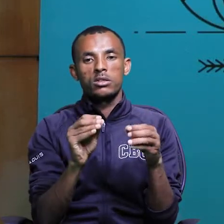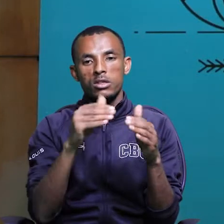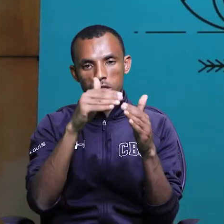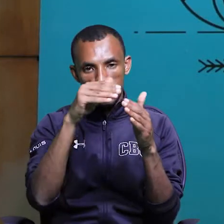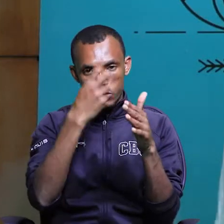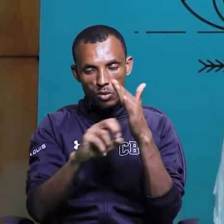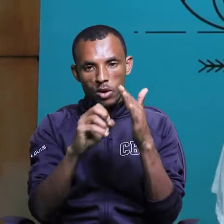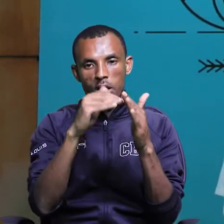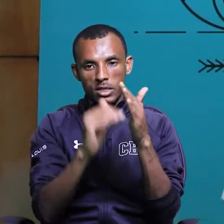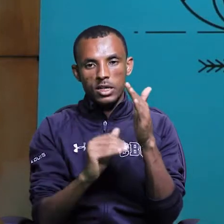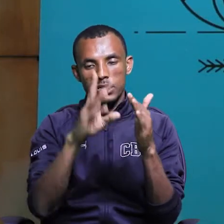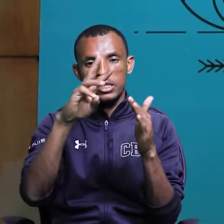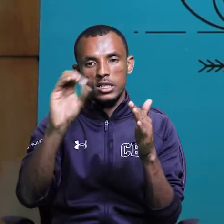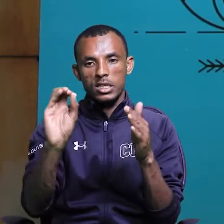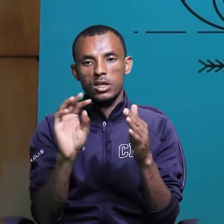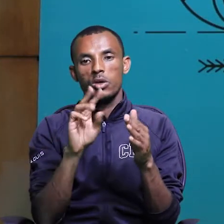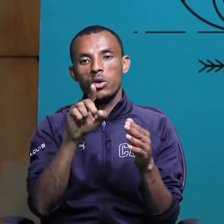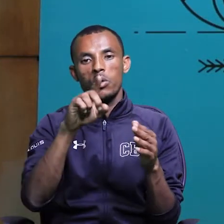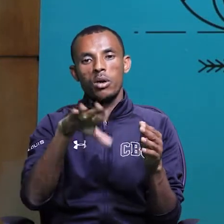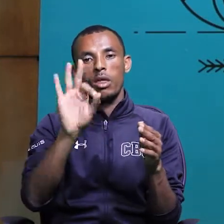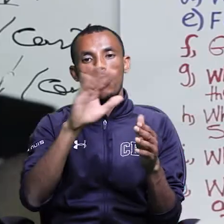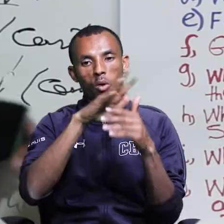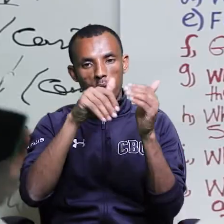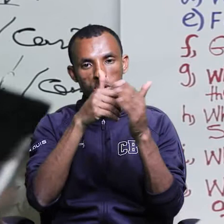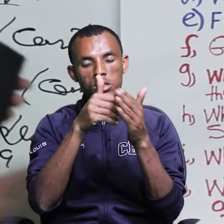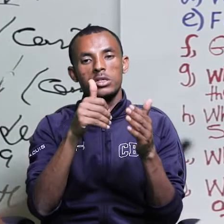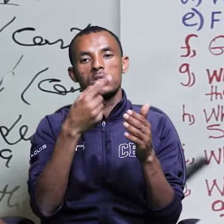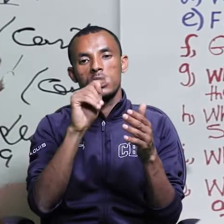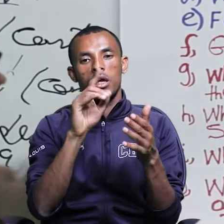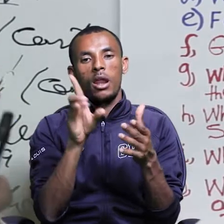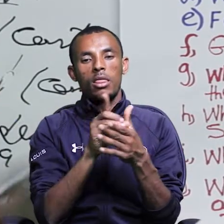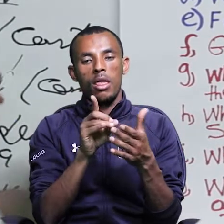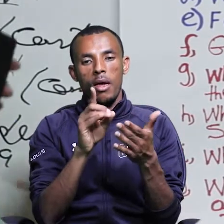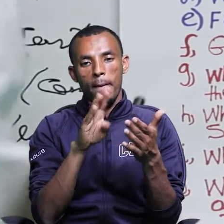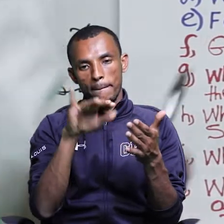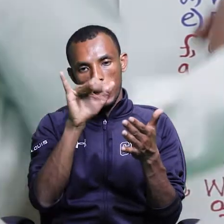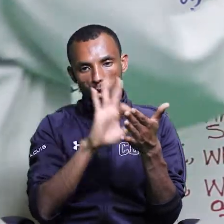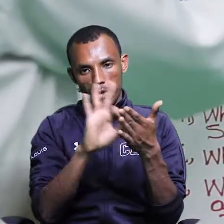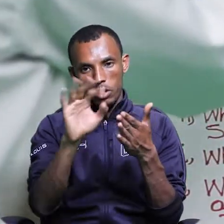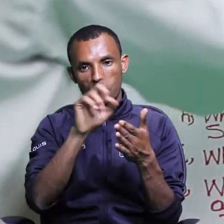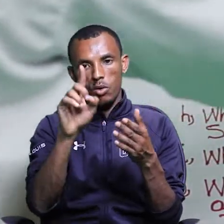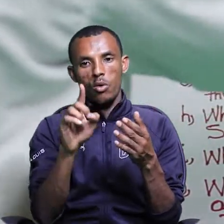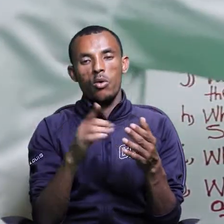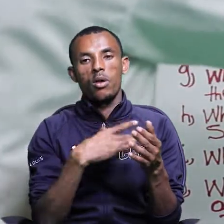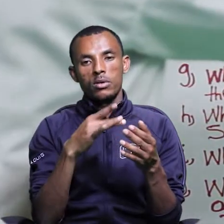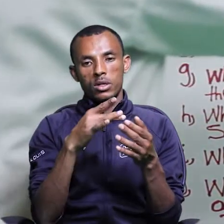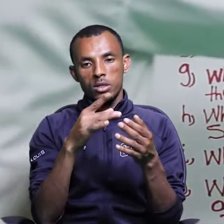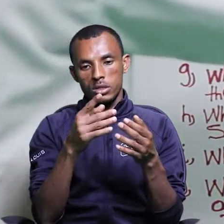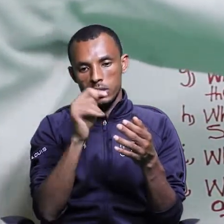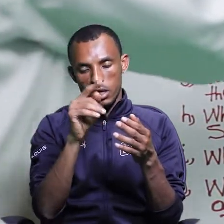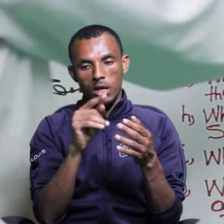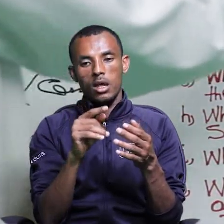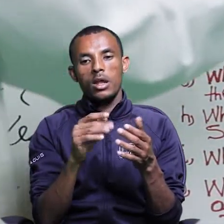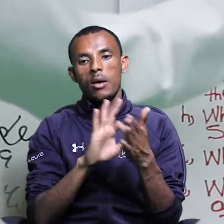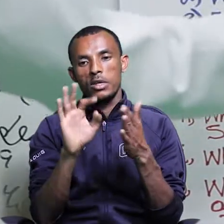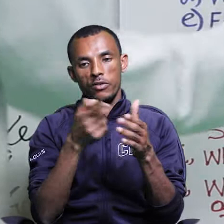You have to refer all the given data values here. So by counting, you will have a number. In the first row, there is no